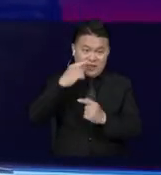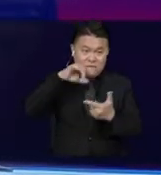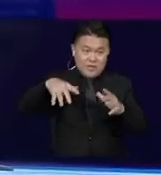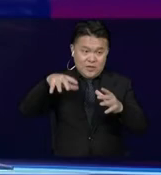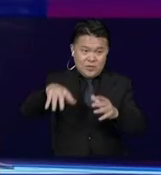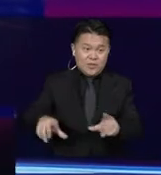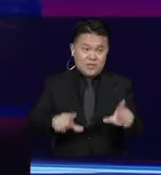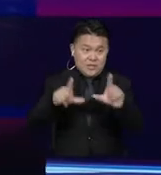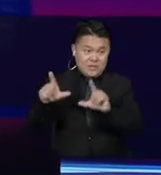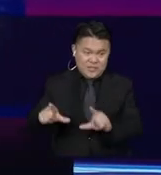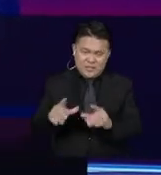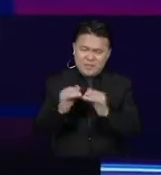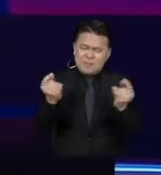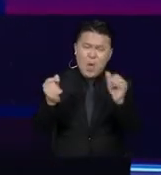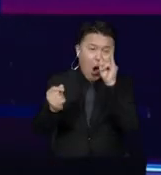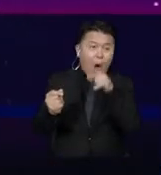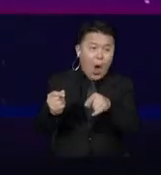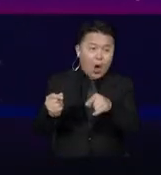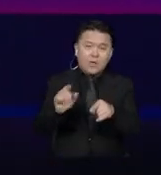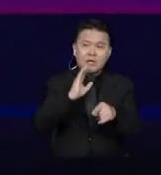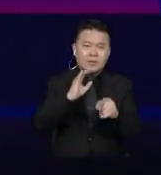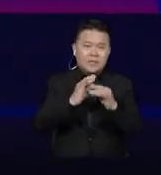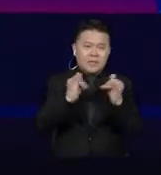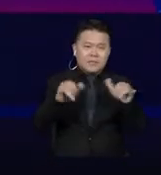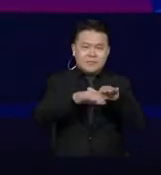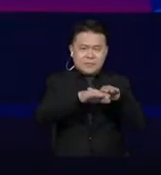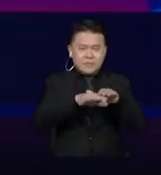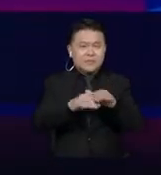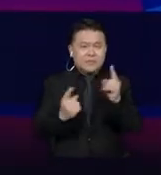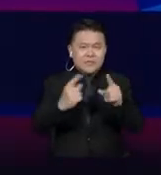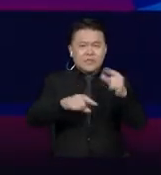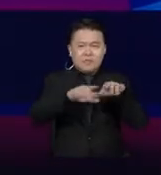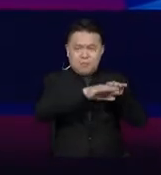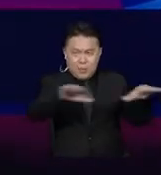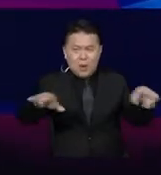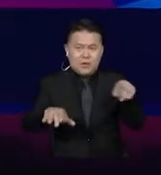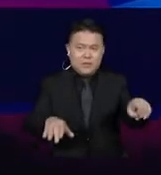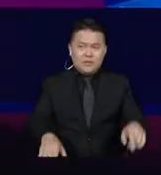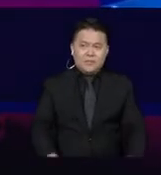and everyone's equal. Oh.